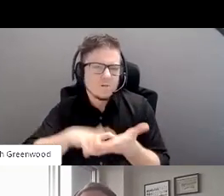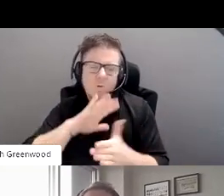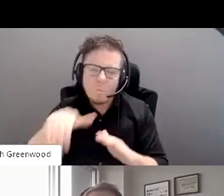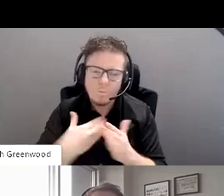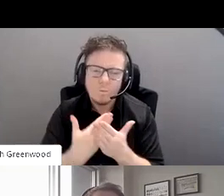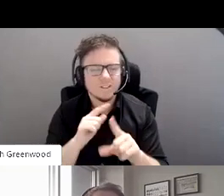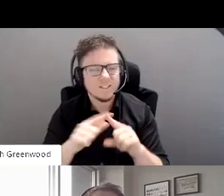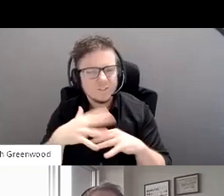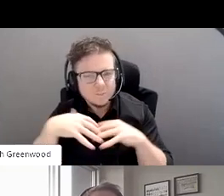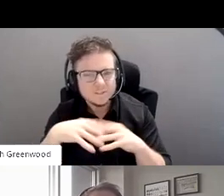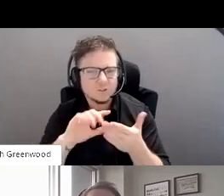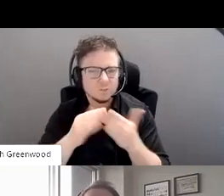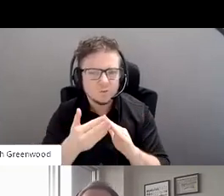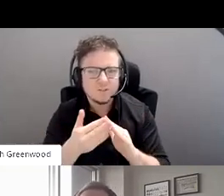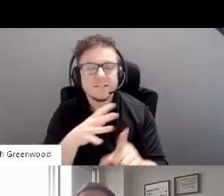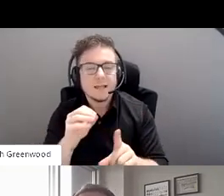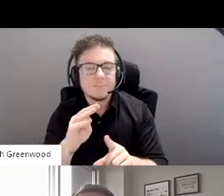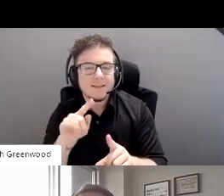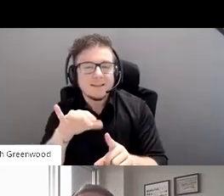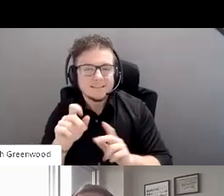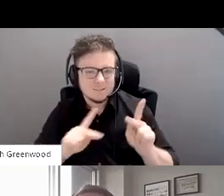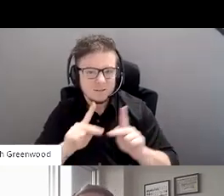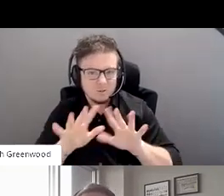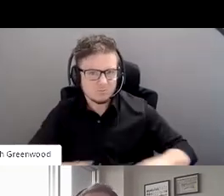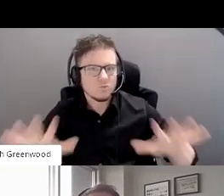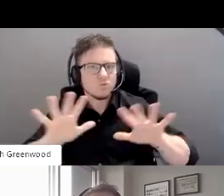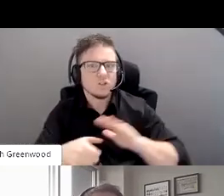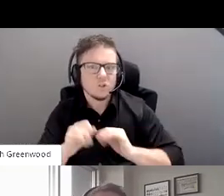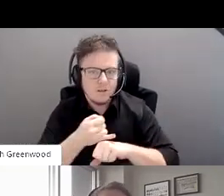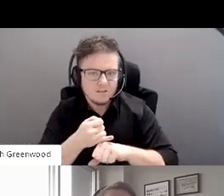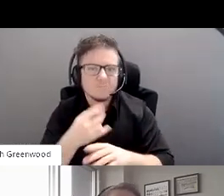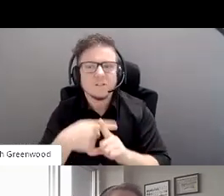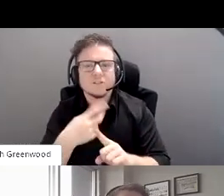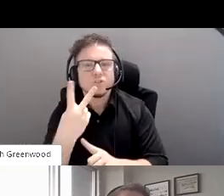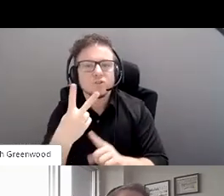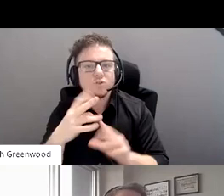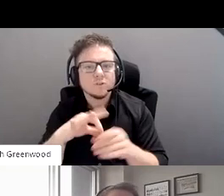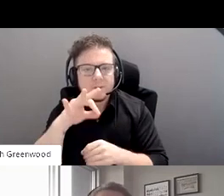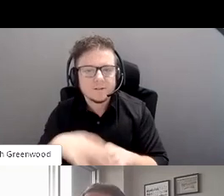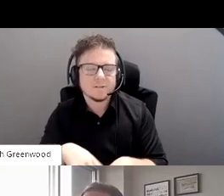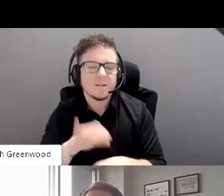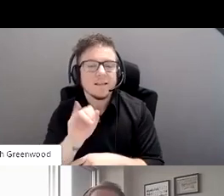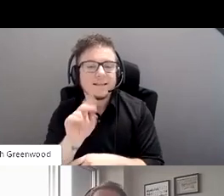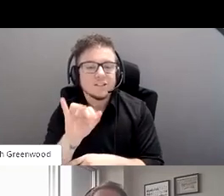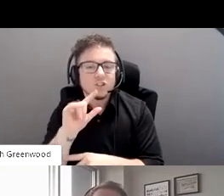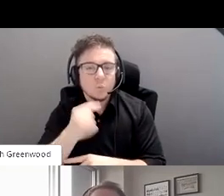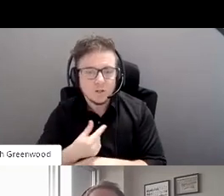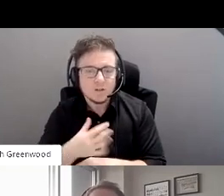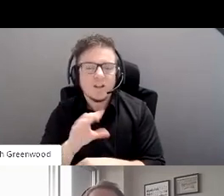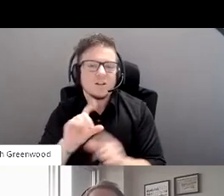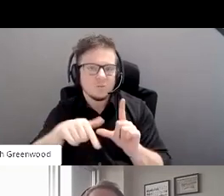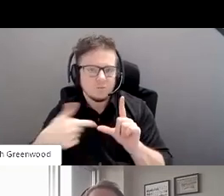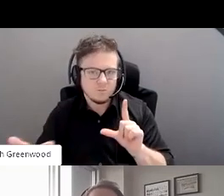Nations, Inuit, and Métis peoples across Turtle Island, including Two-Spirit, Indigiqueer, and LGBTQI Indigenous peoples.